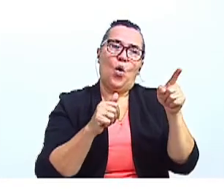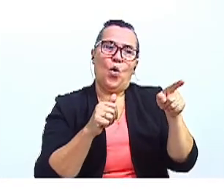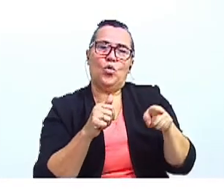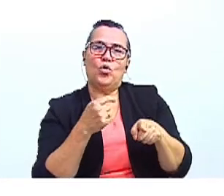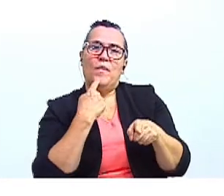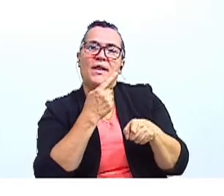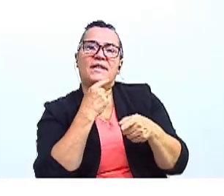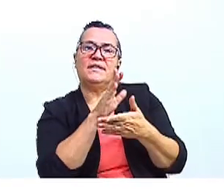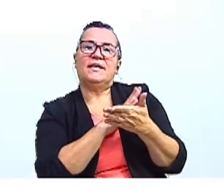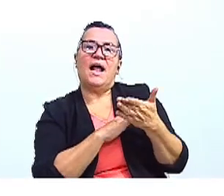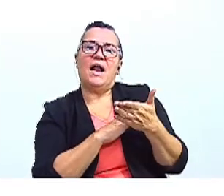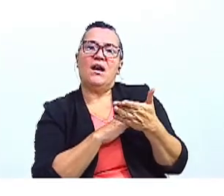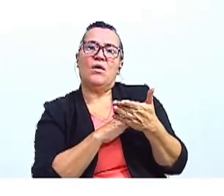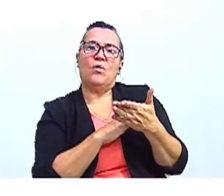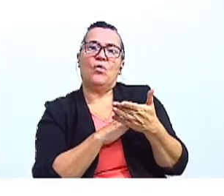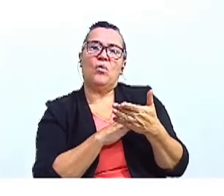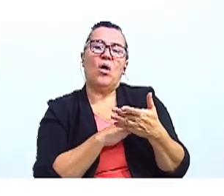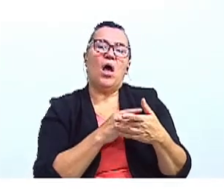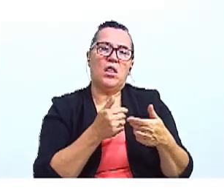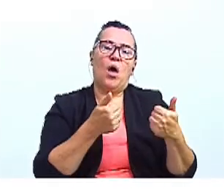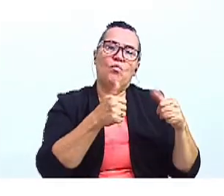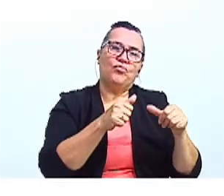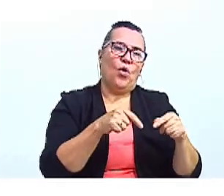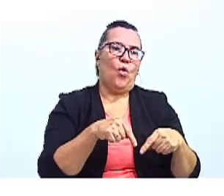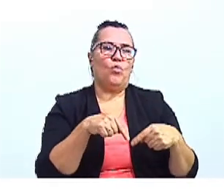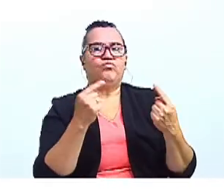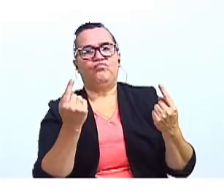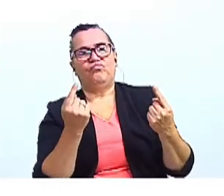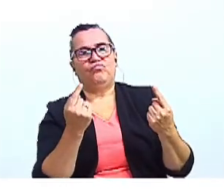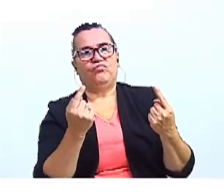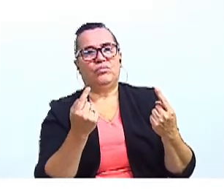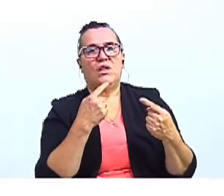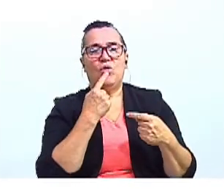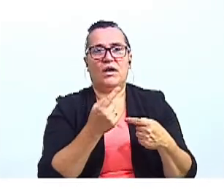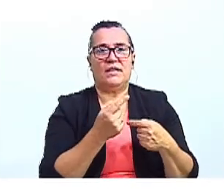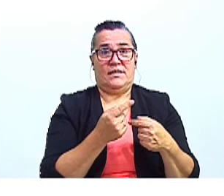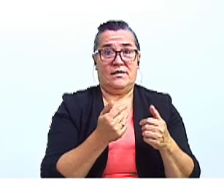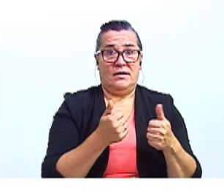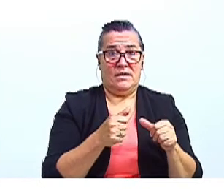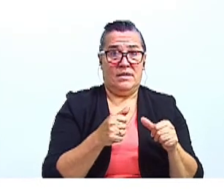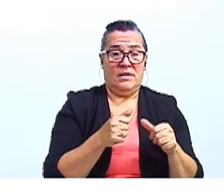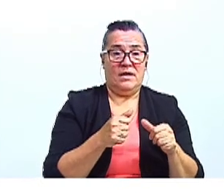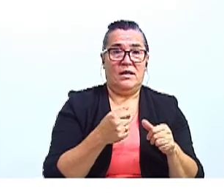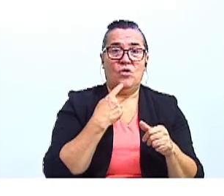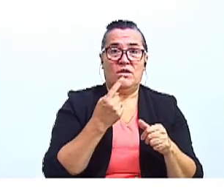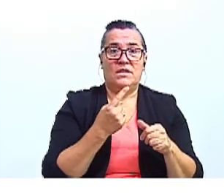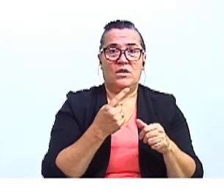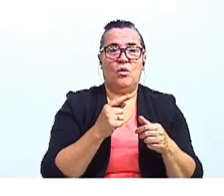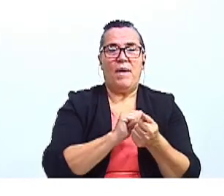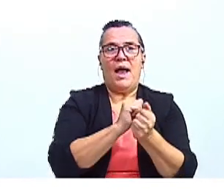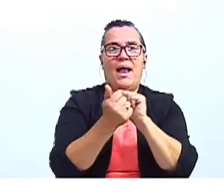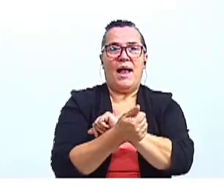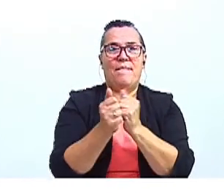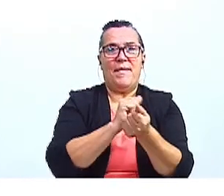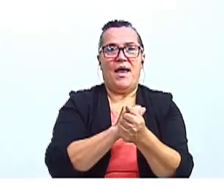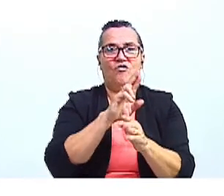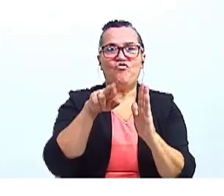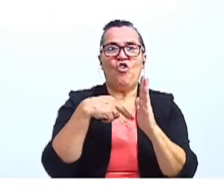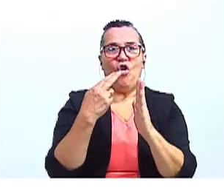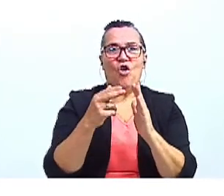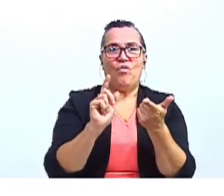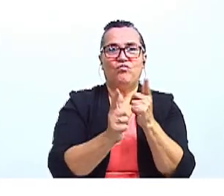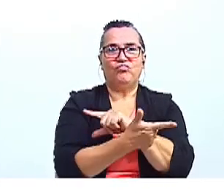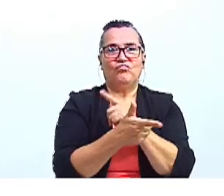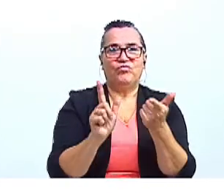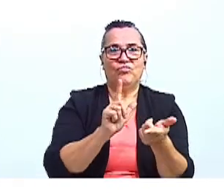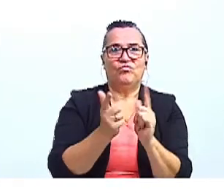say something to agree or disagree with what was said. You are going to switch roles. So what you can do here is